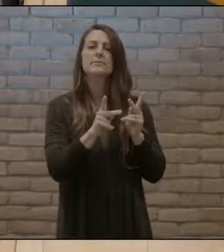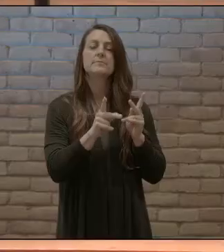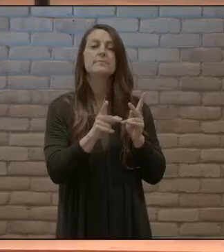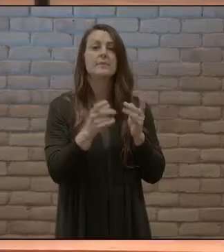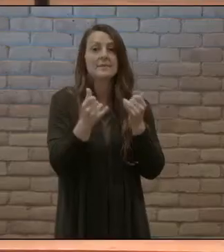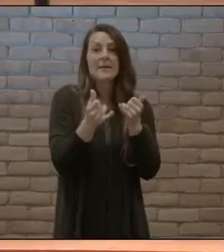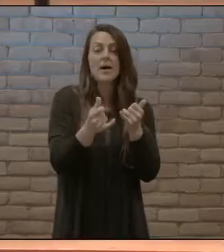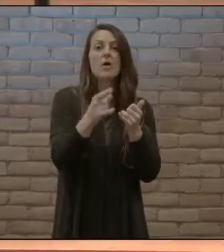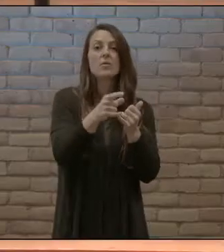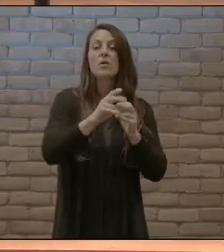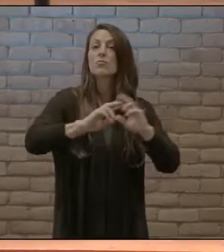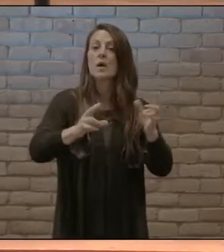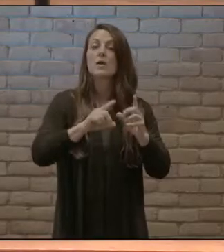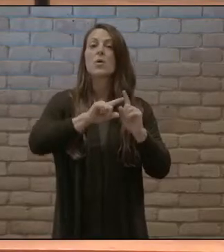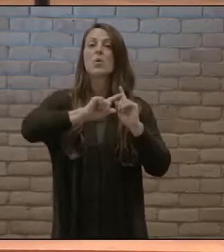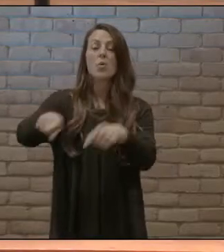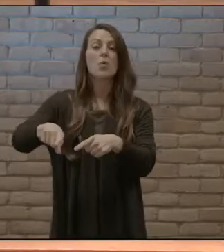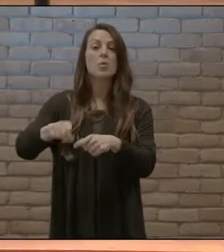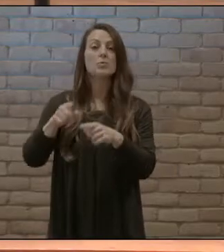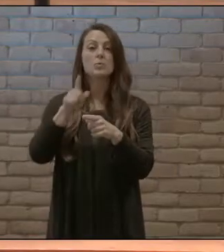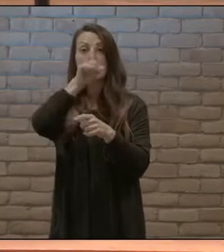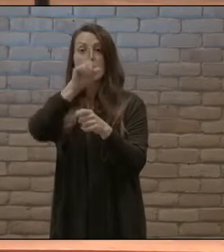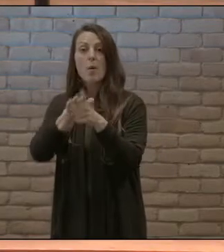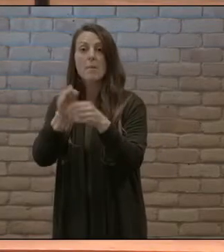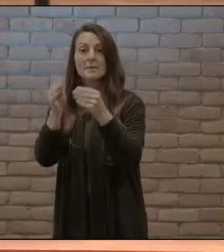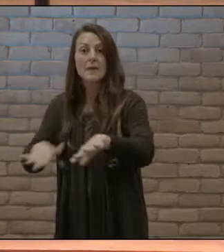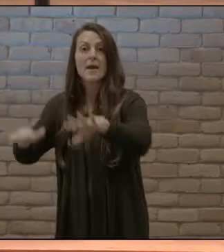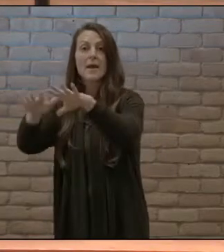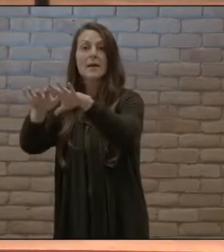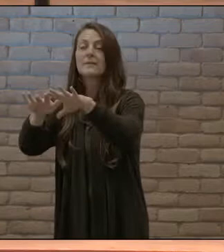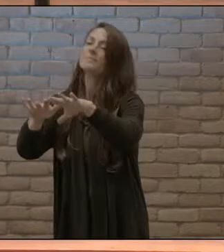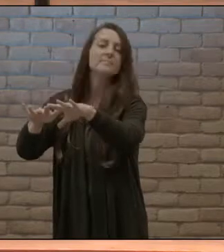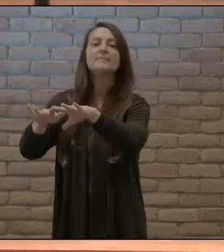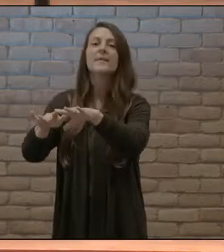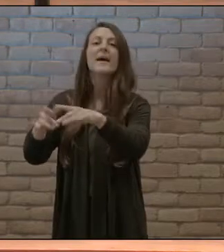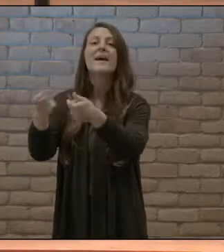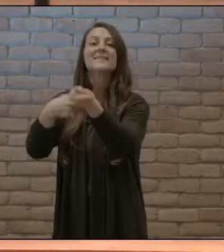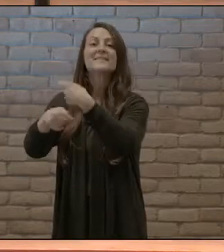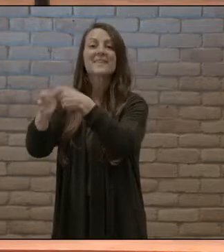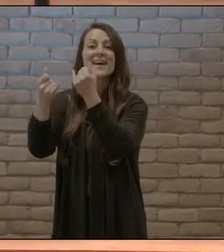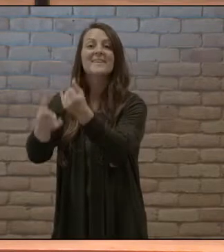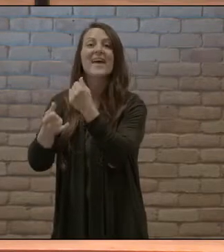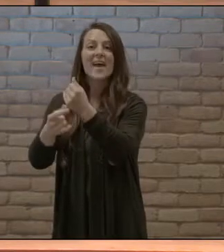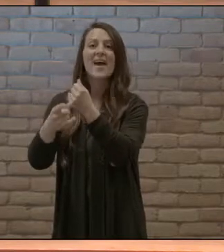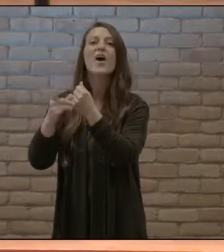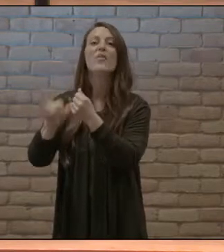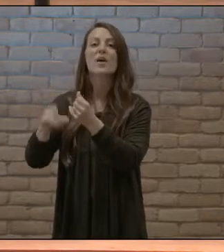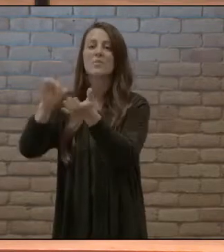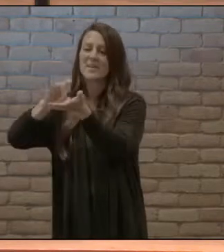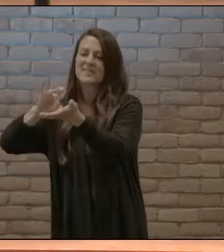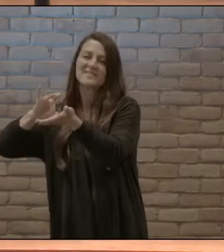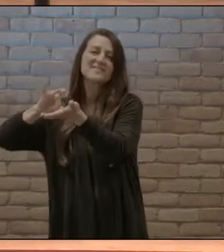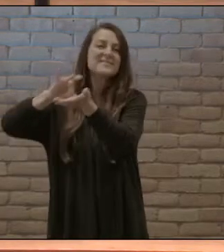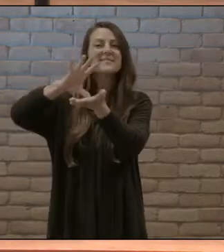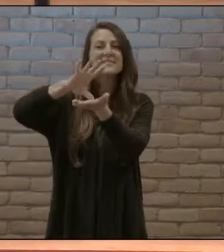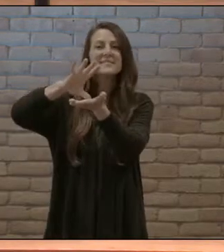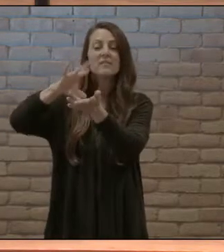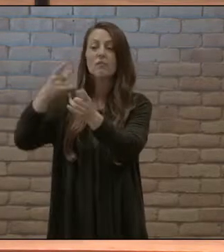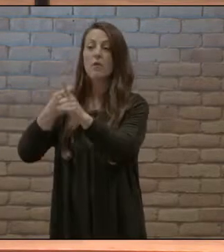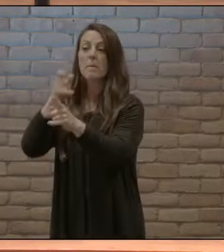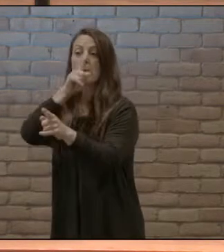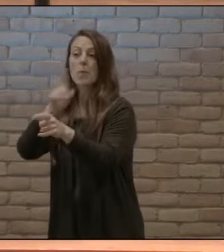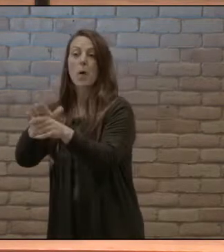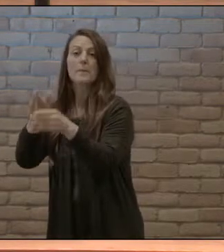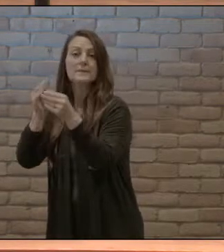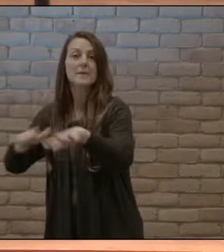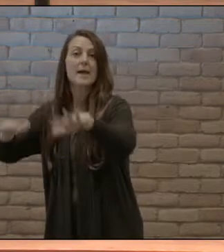promised land. Instead, they're being exiled away from the promised land to the kingdom of Babylon.